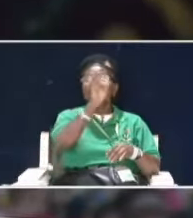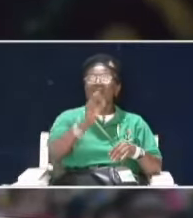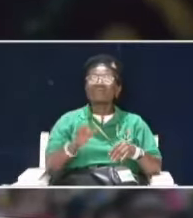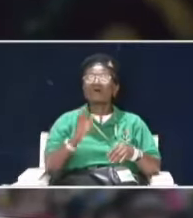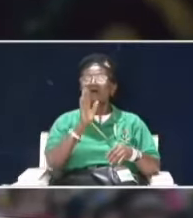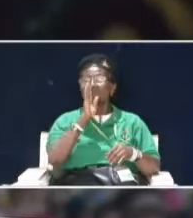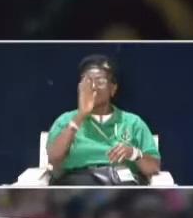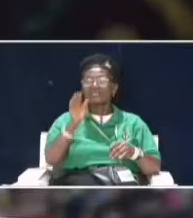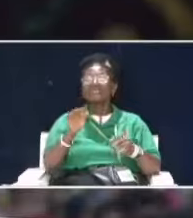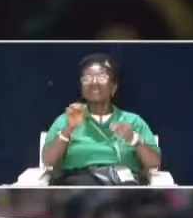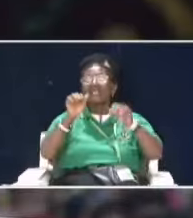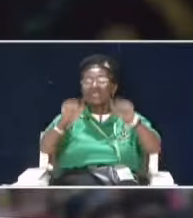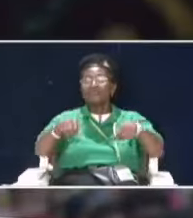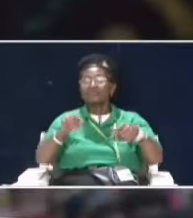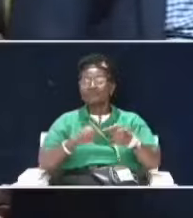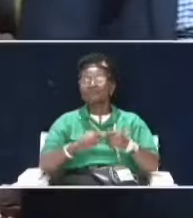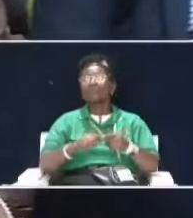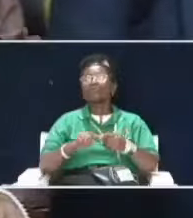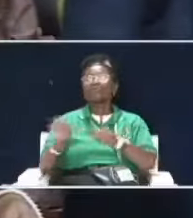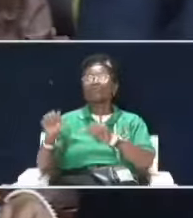again.